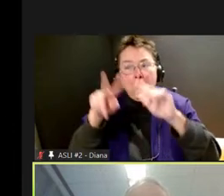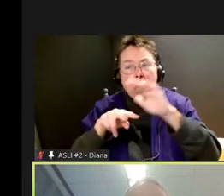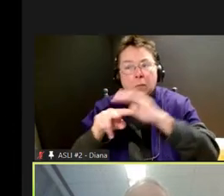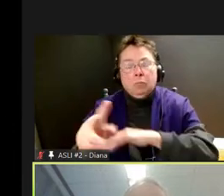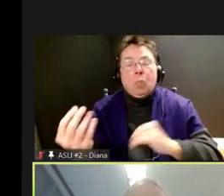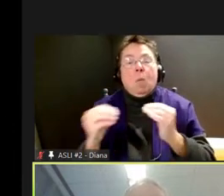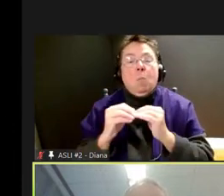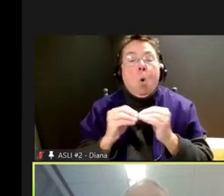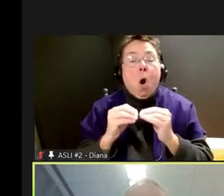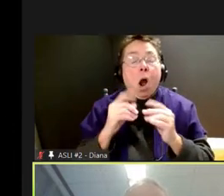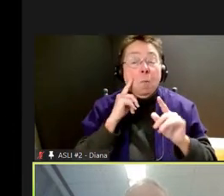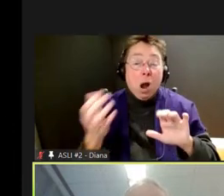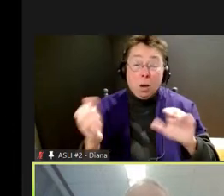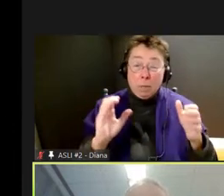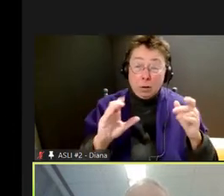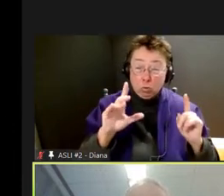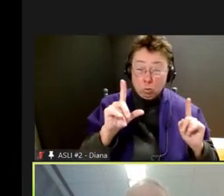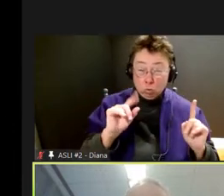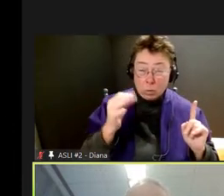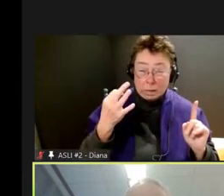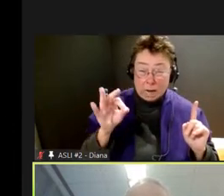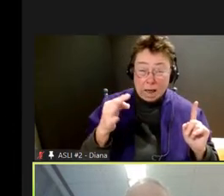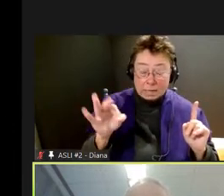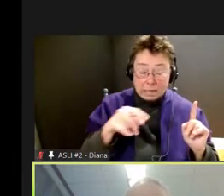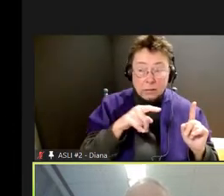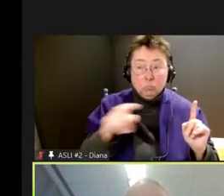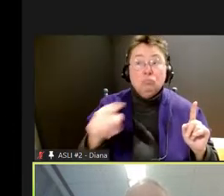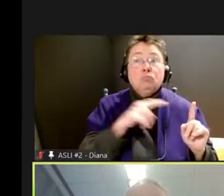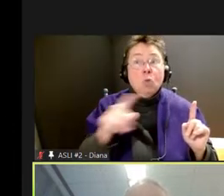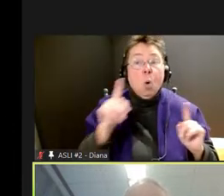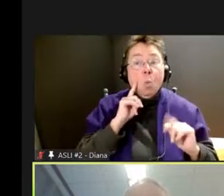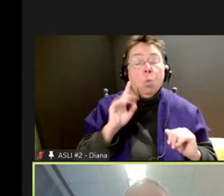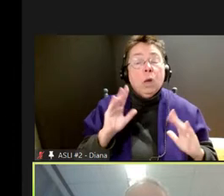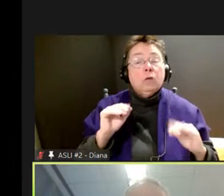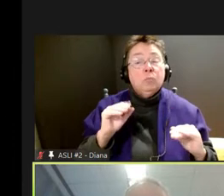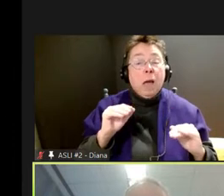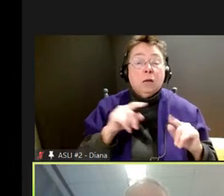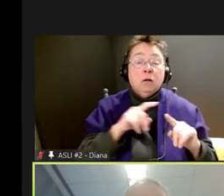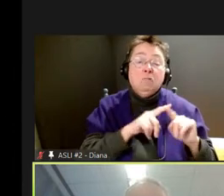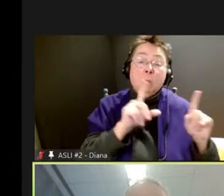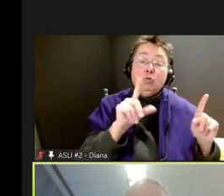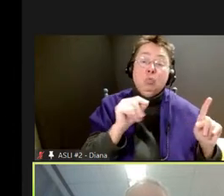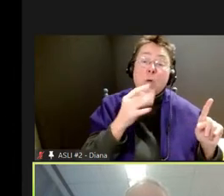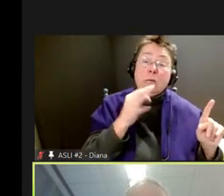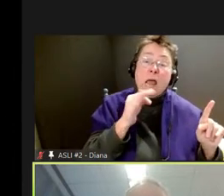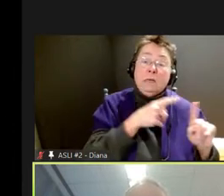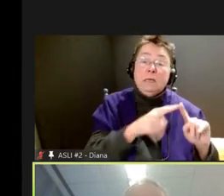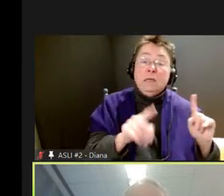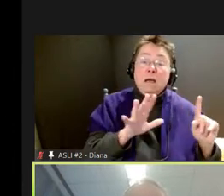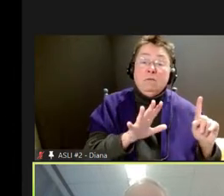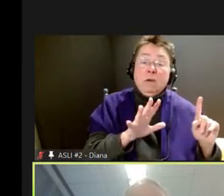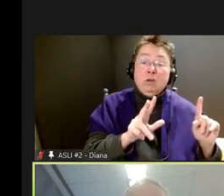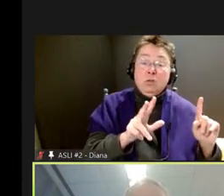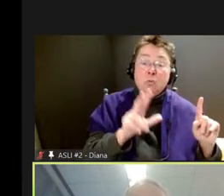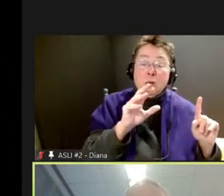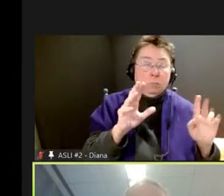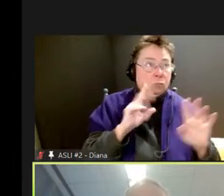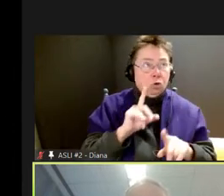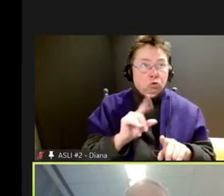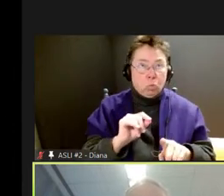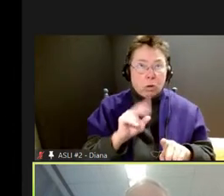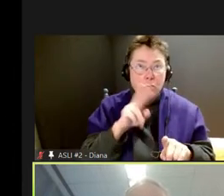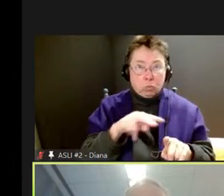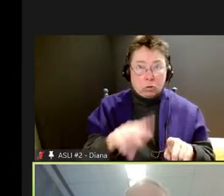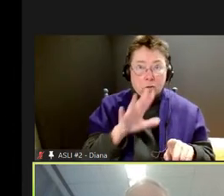to 2019 levels, ridership is expected to grow from approximately 53% in 2022